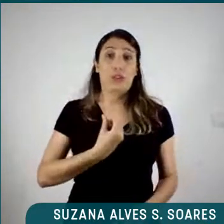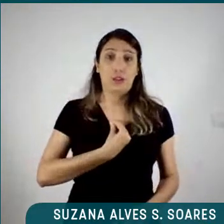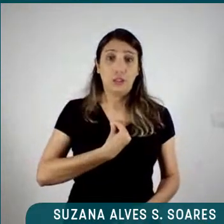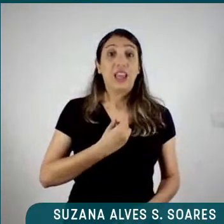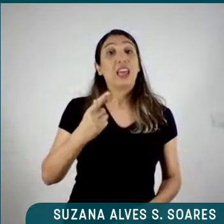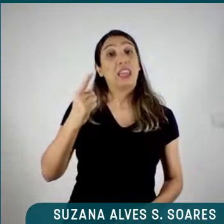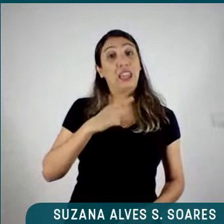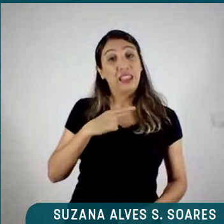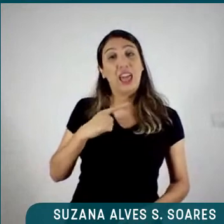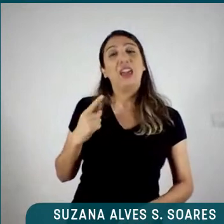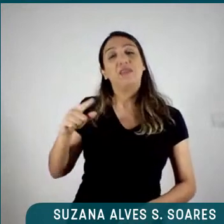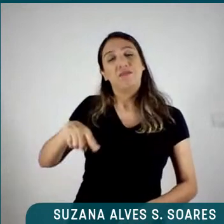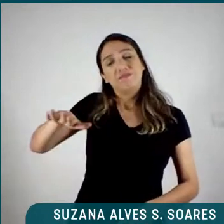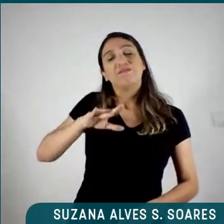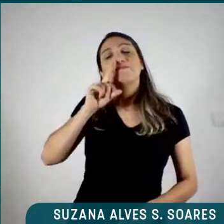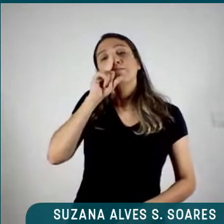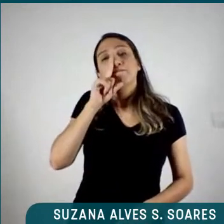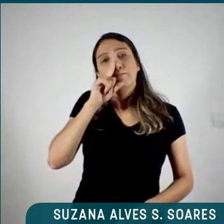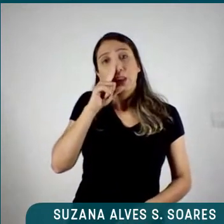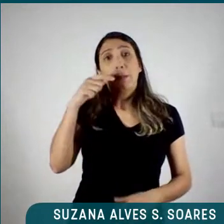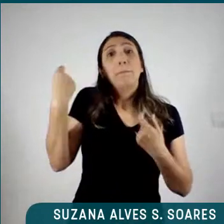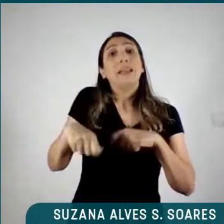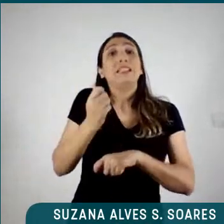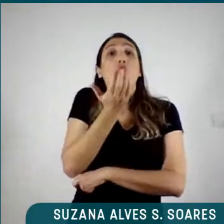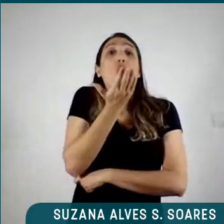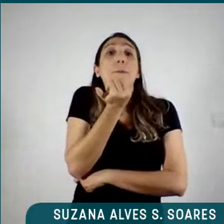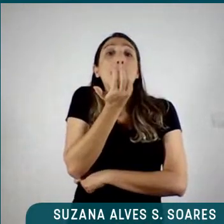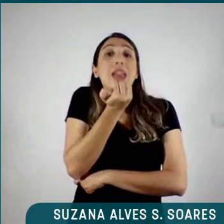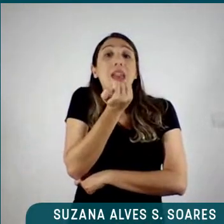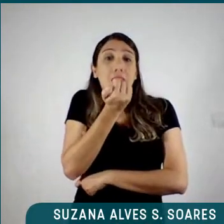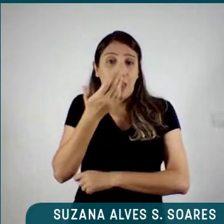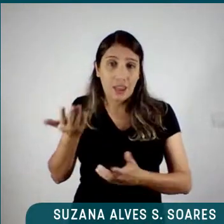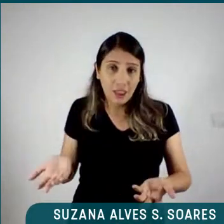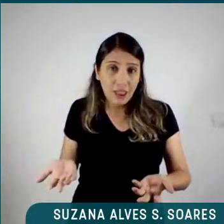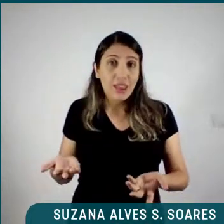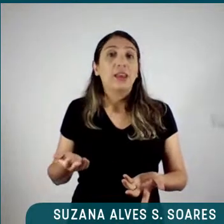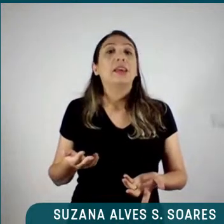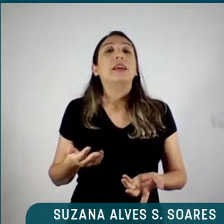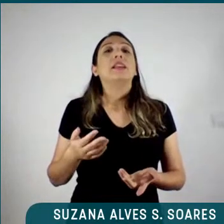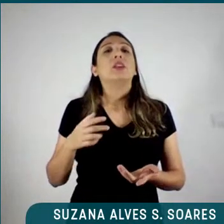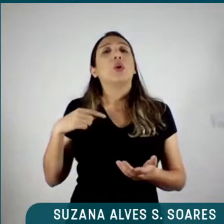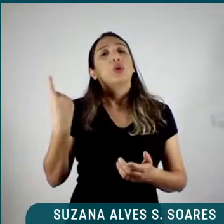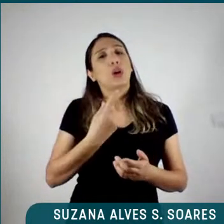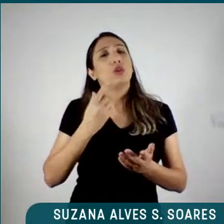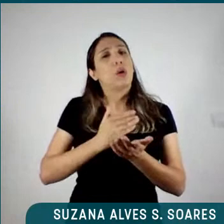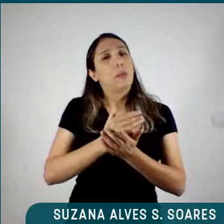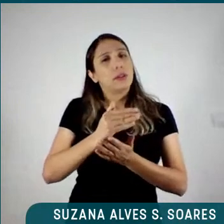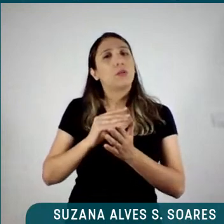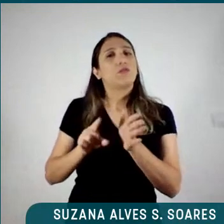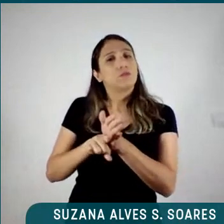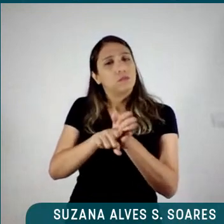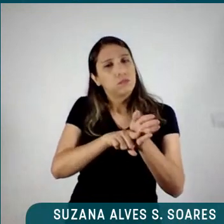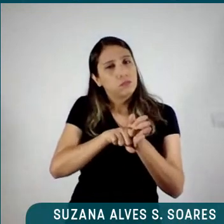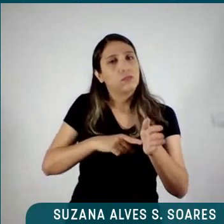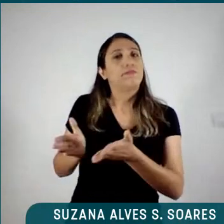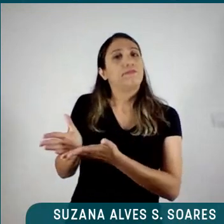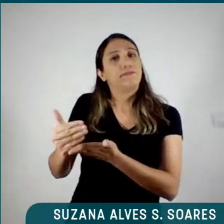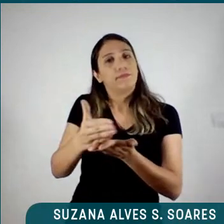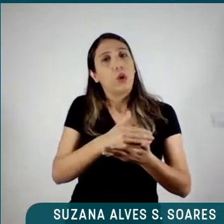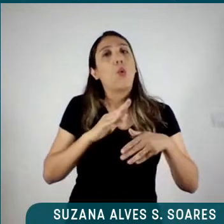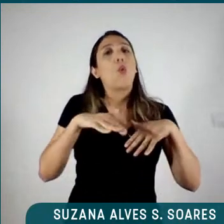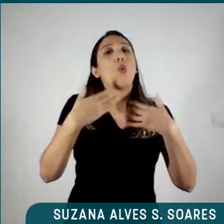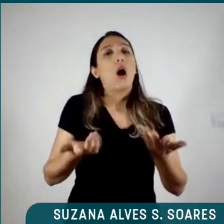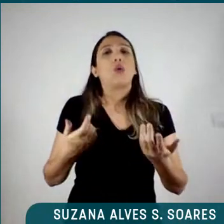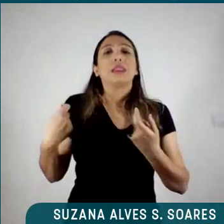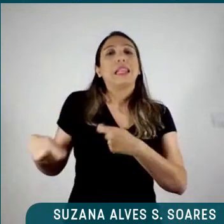we are working with a project that where we are thinking we have to create a project to help the